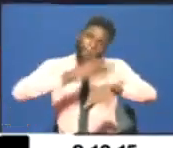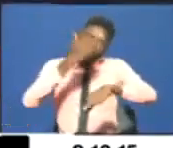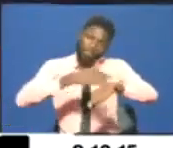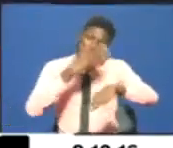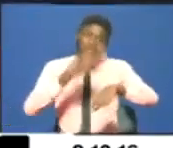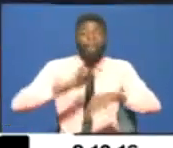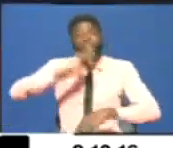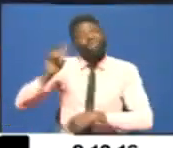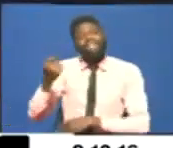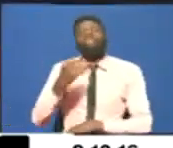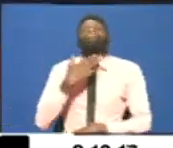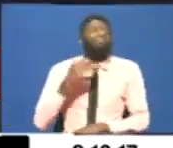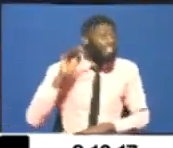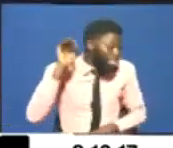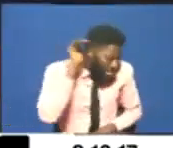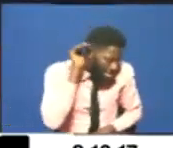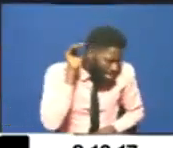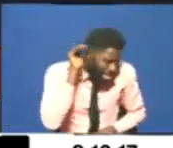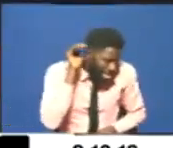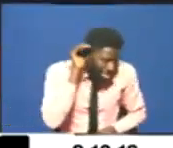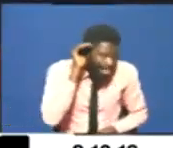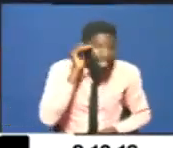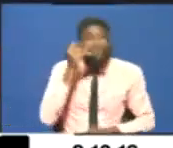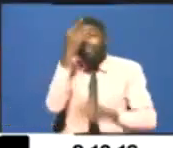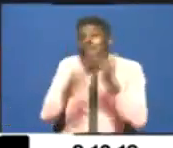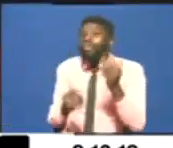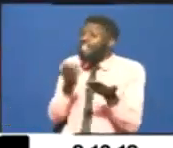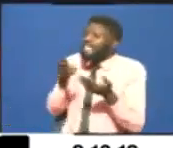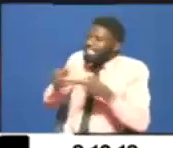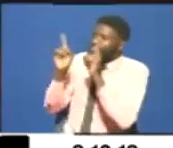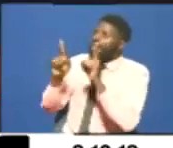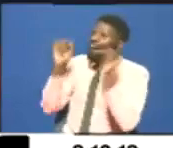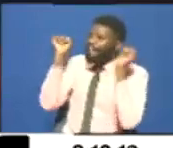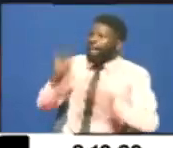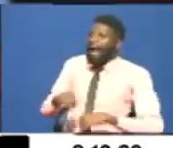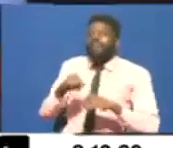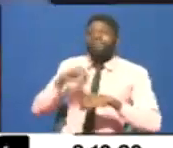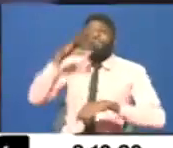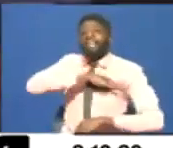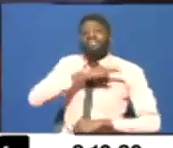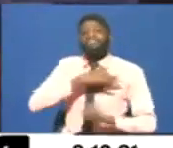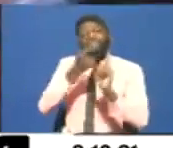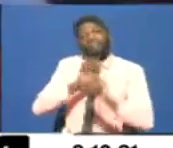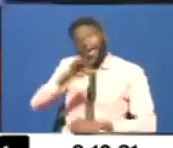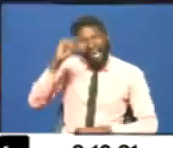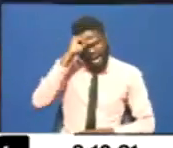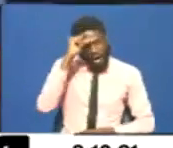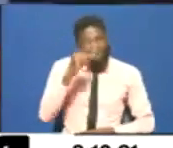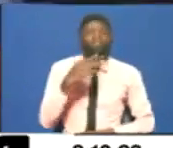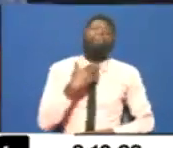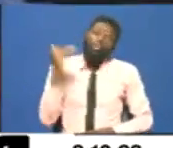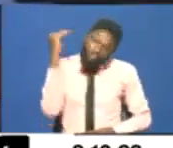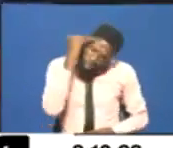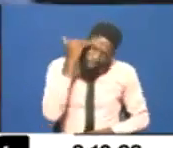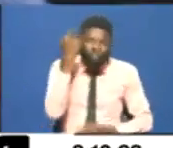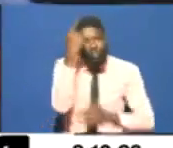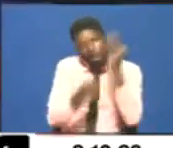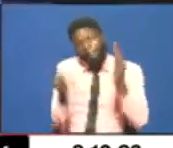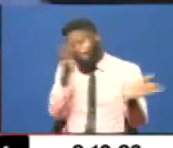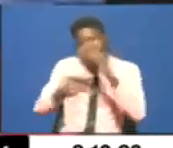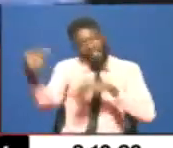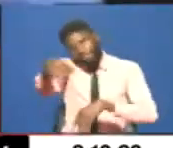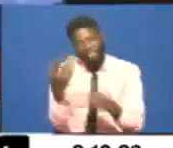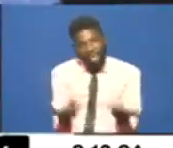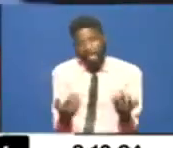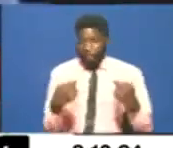wanataka kusikia what is there in your government for them. wanataka kujua ni nini iko huko. Hata